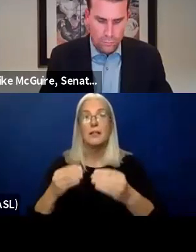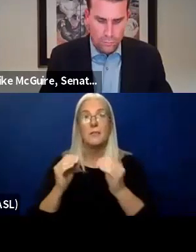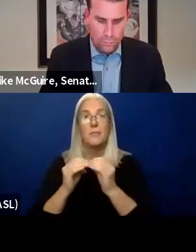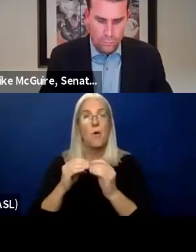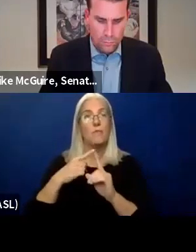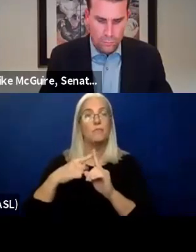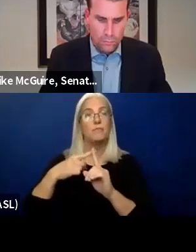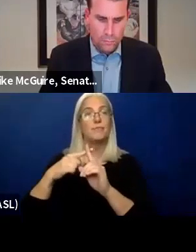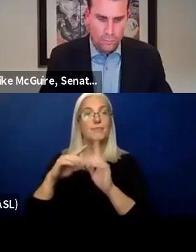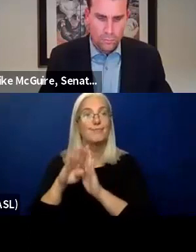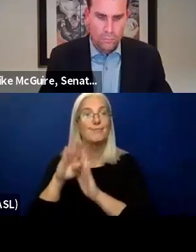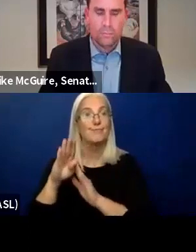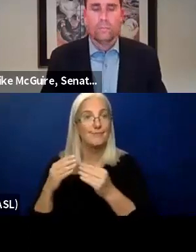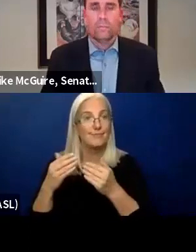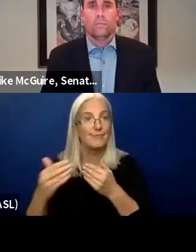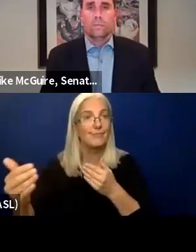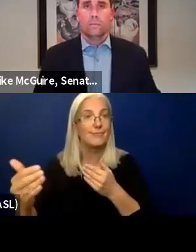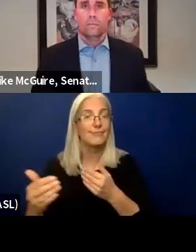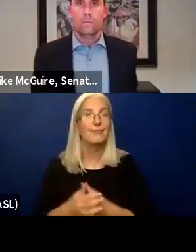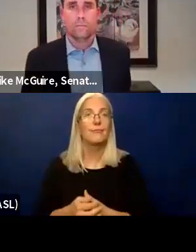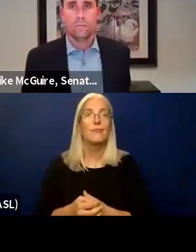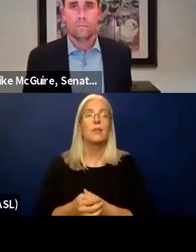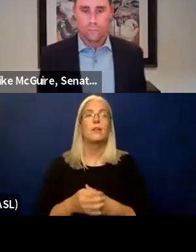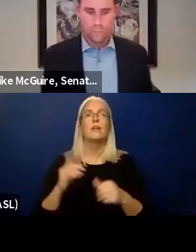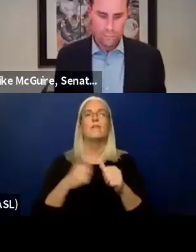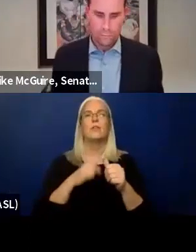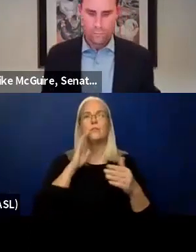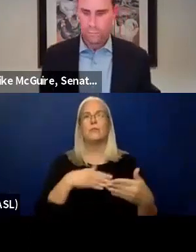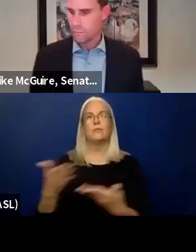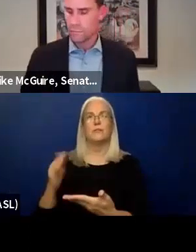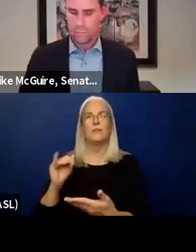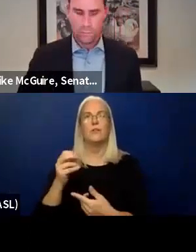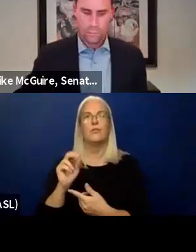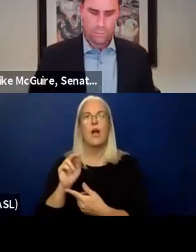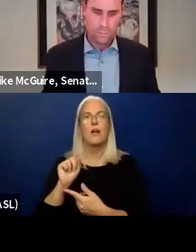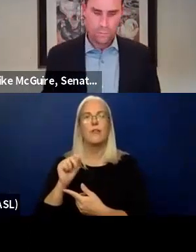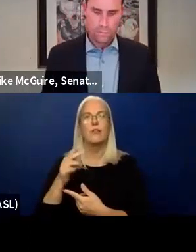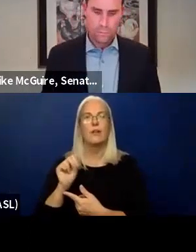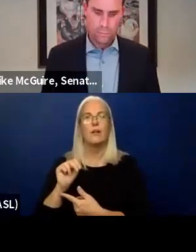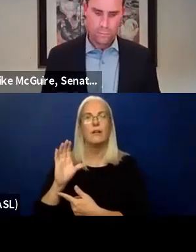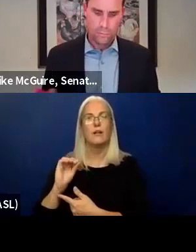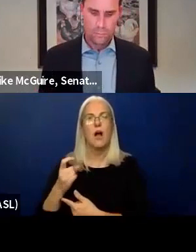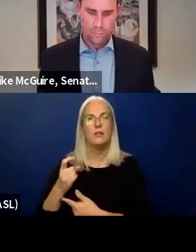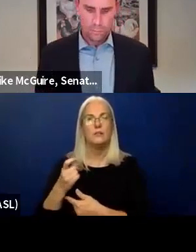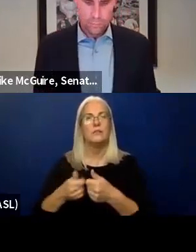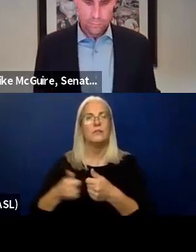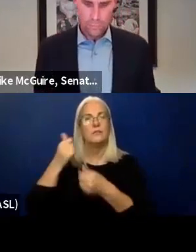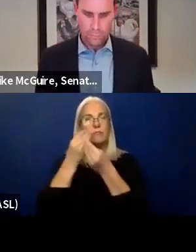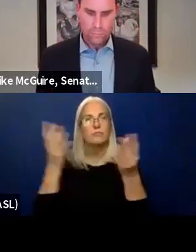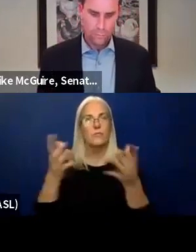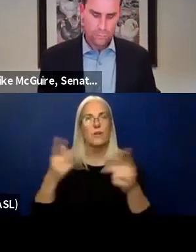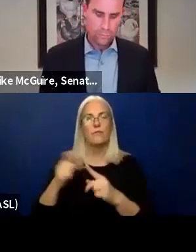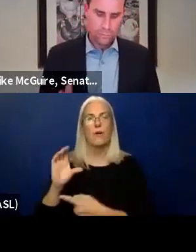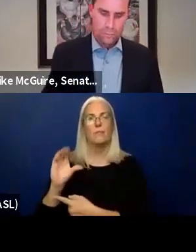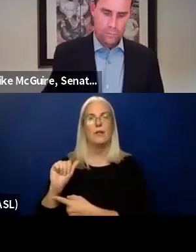with Jonathan Cox, the Public Information Officer, Chief from CAL FIRE for this incident.